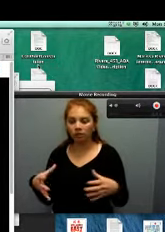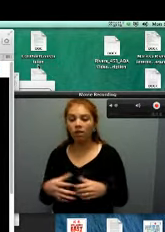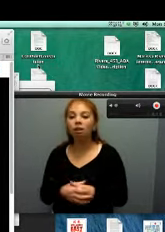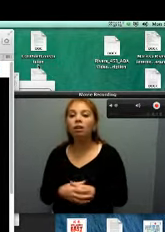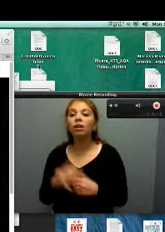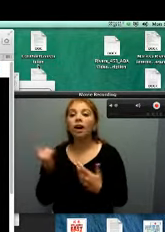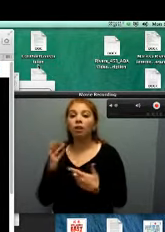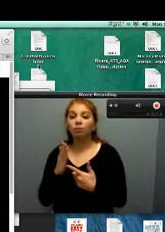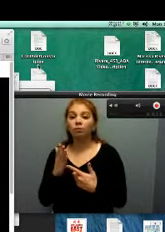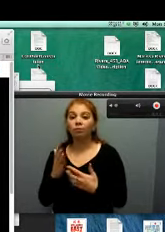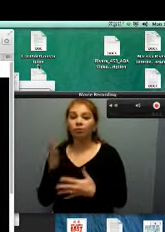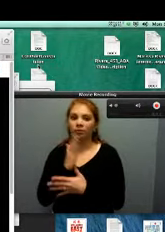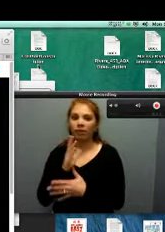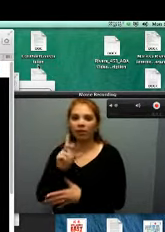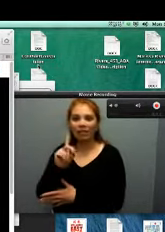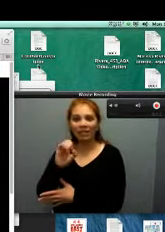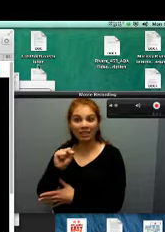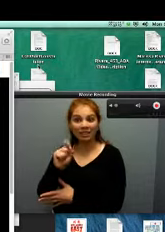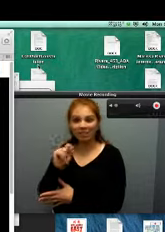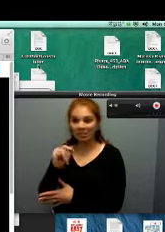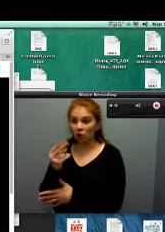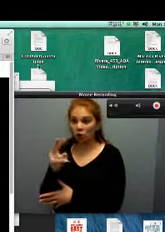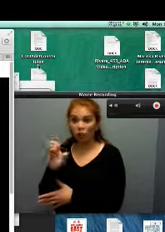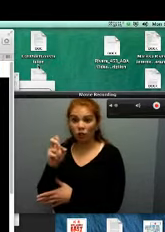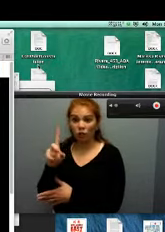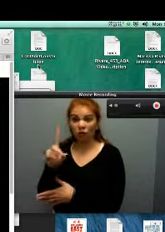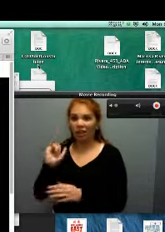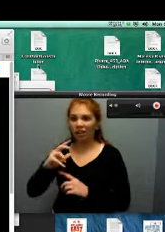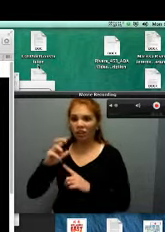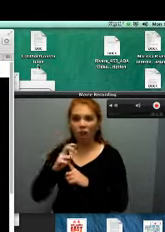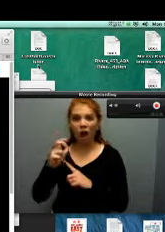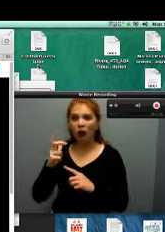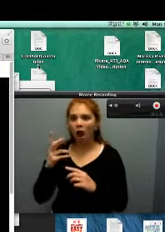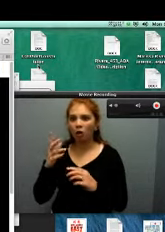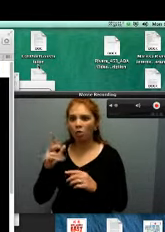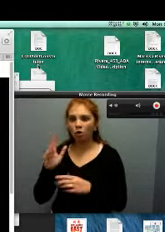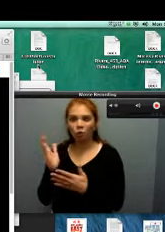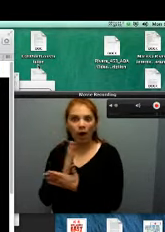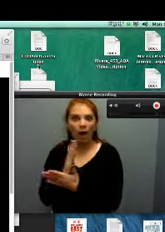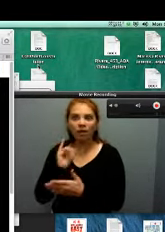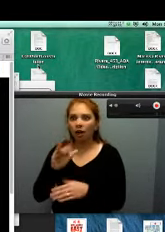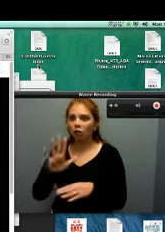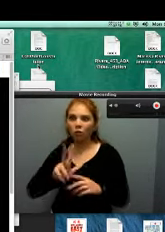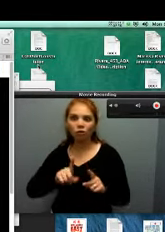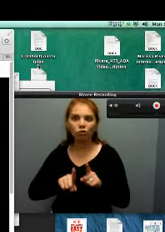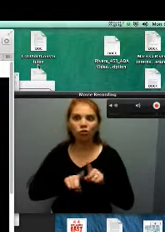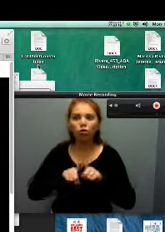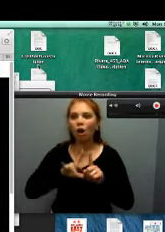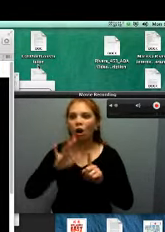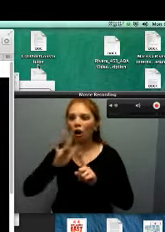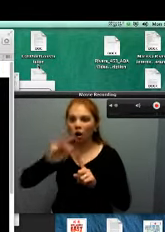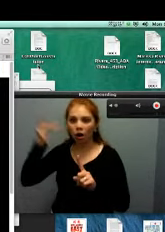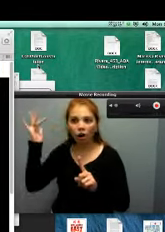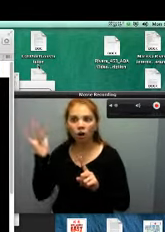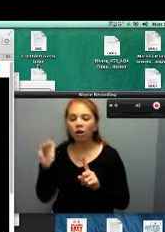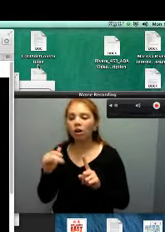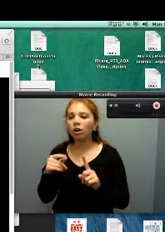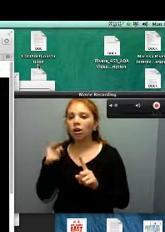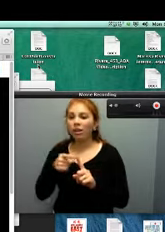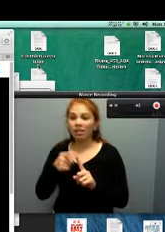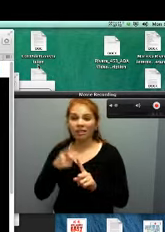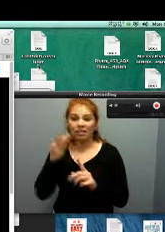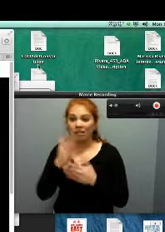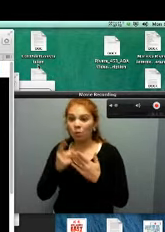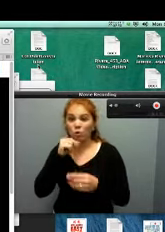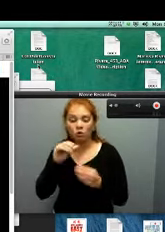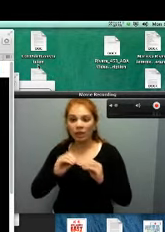We have distinguished, which is our top rating. This is your star. Right? This is somebody